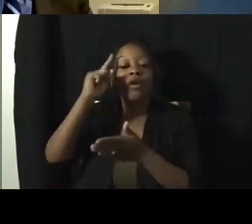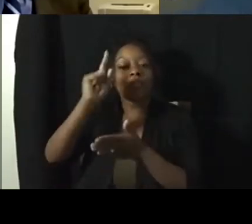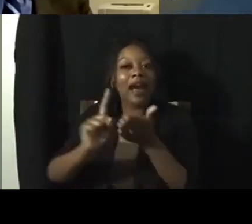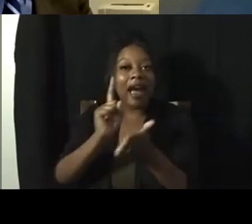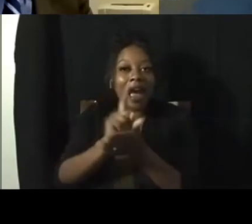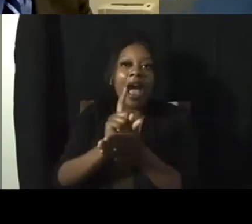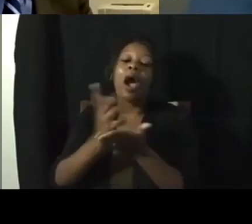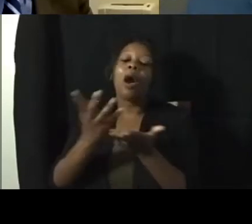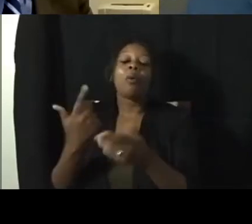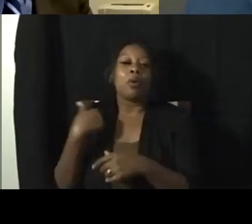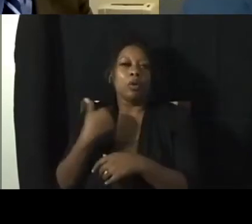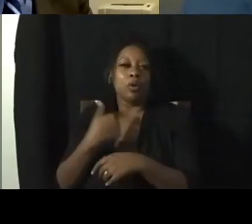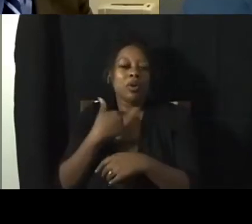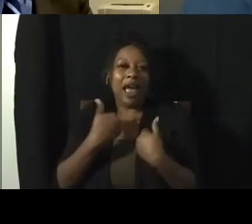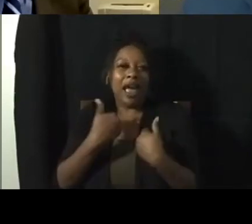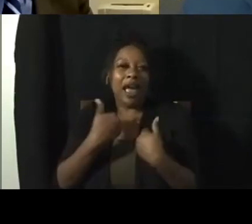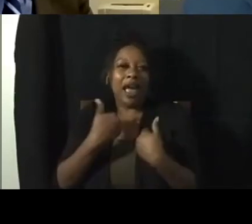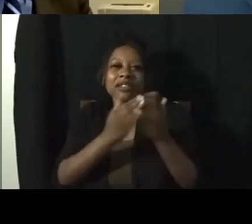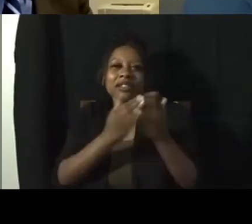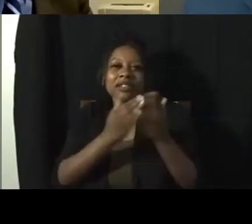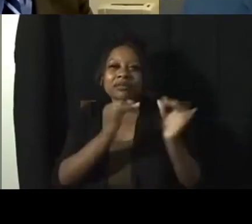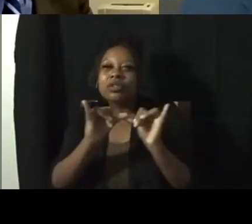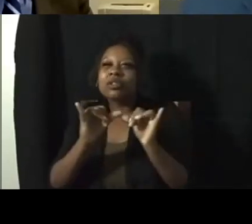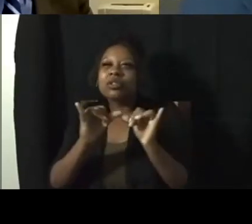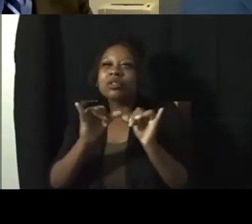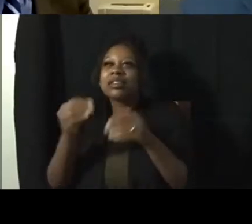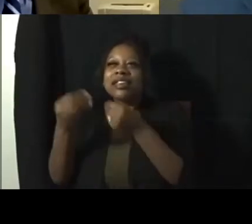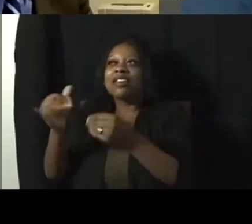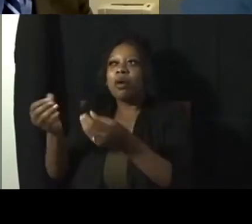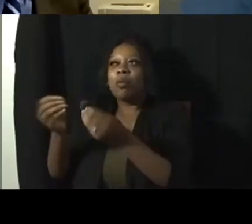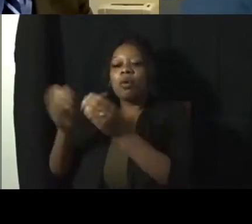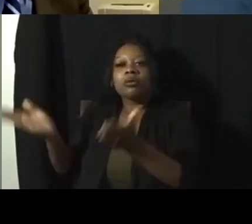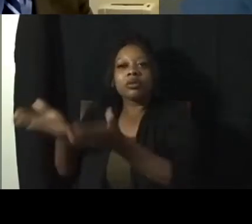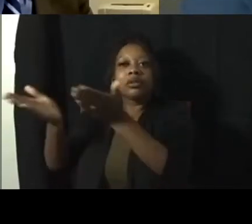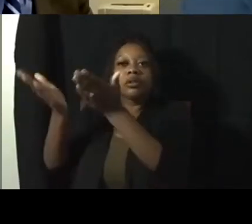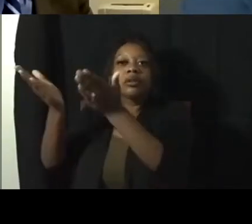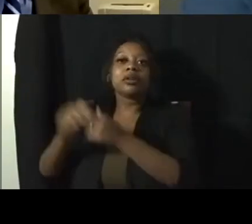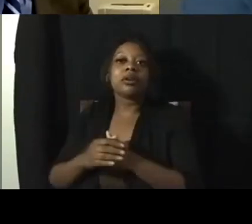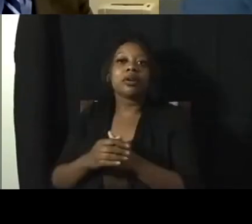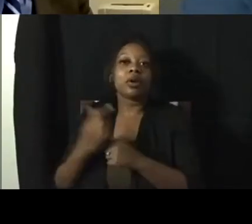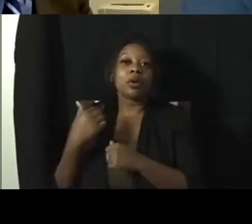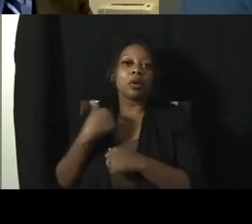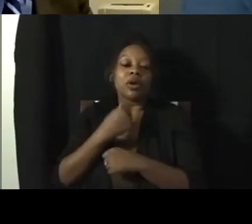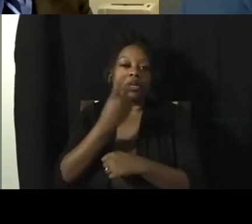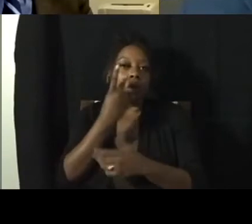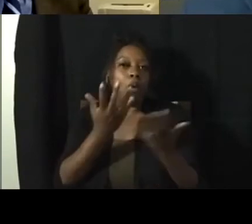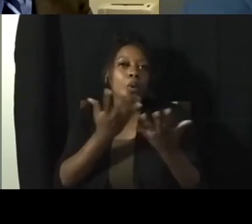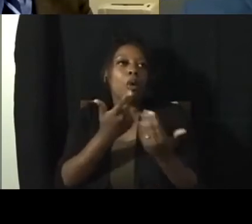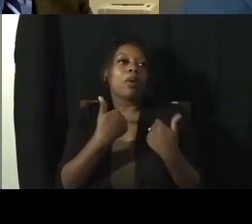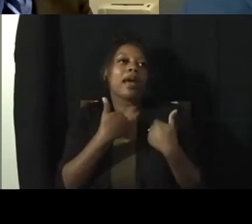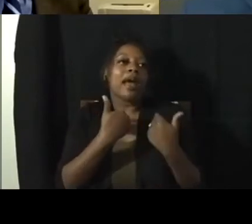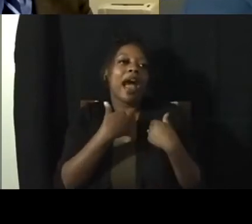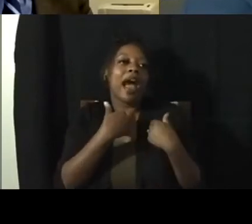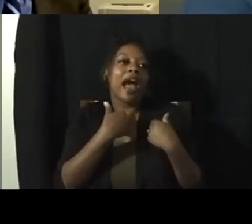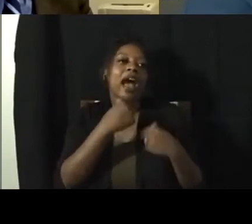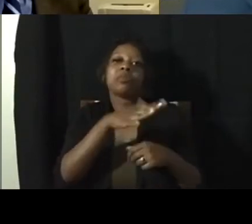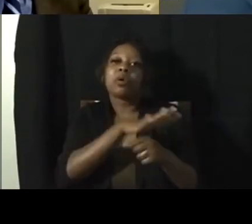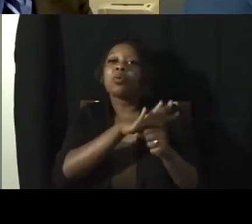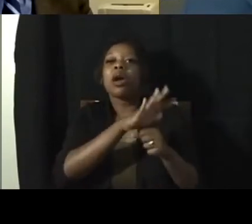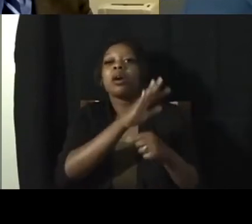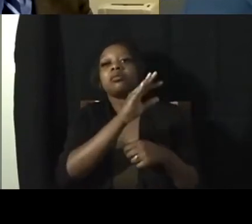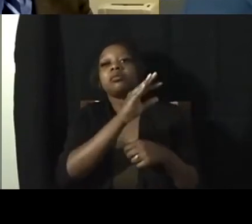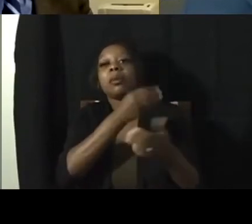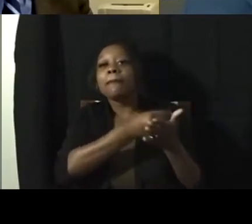that, we're looking at the performance measures around the wages, and second and fourth quarter after exit